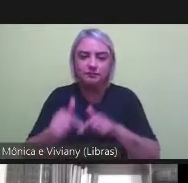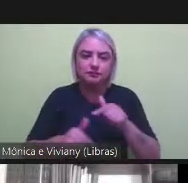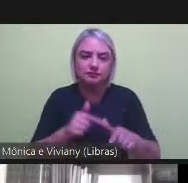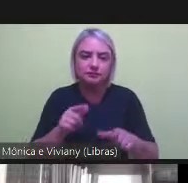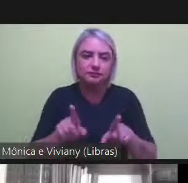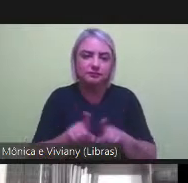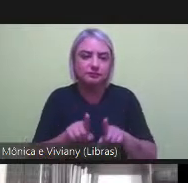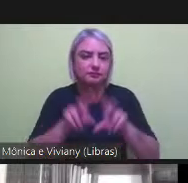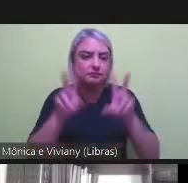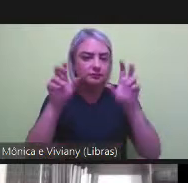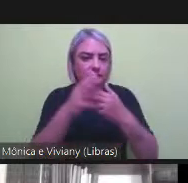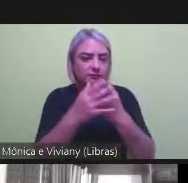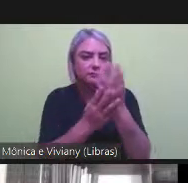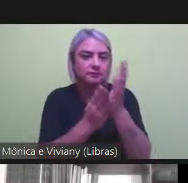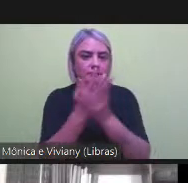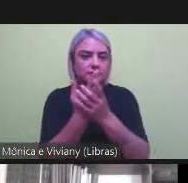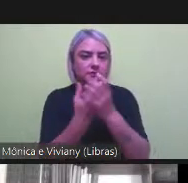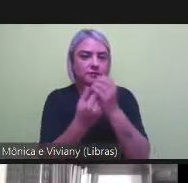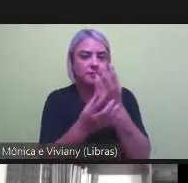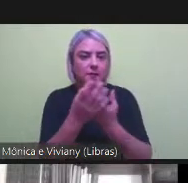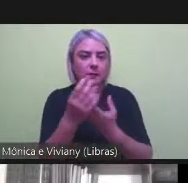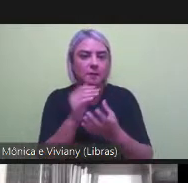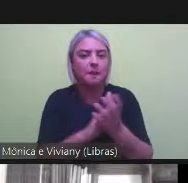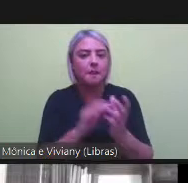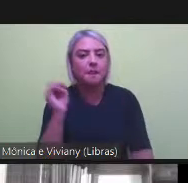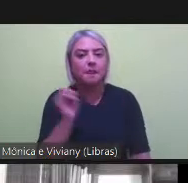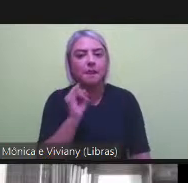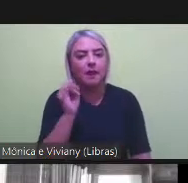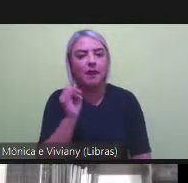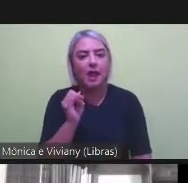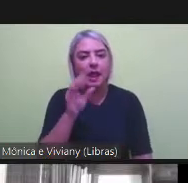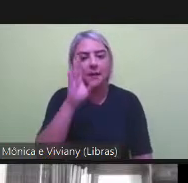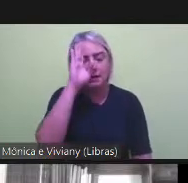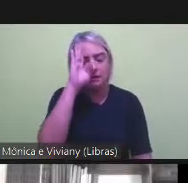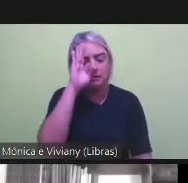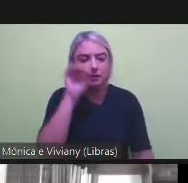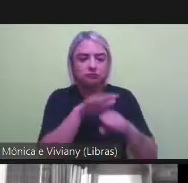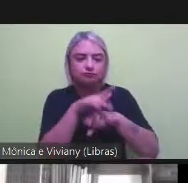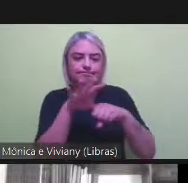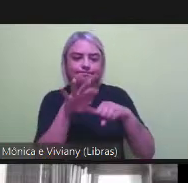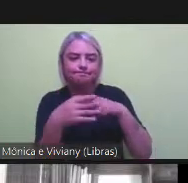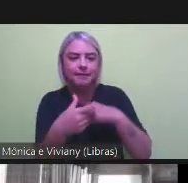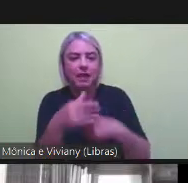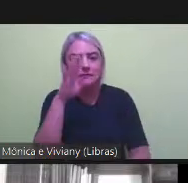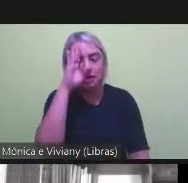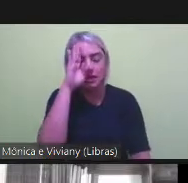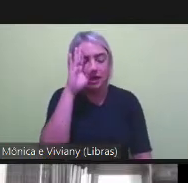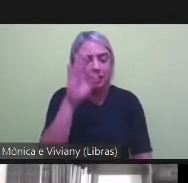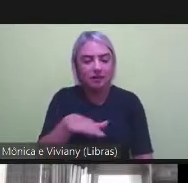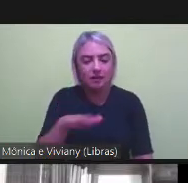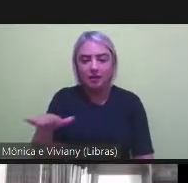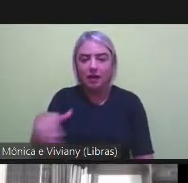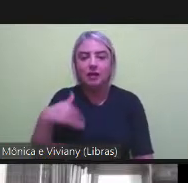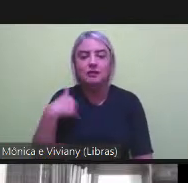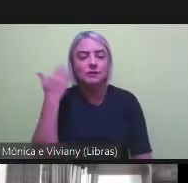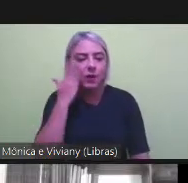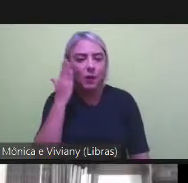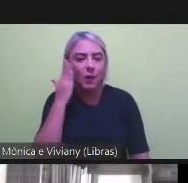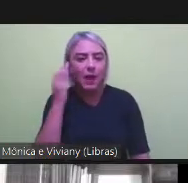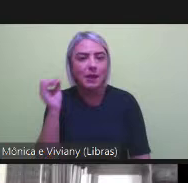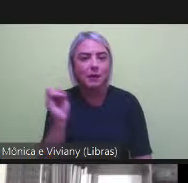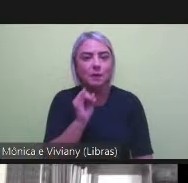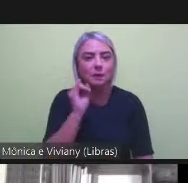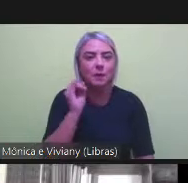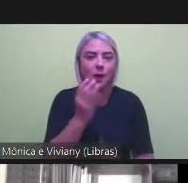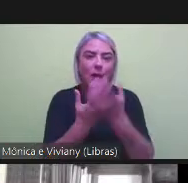also, for example, of washing their hands, and that happened before the pandemic, but it was important for the kids to know how